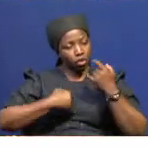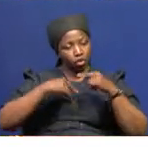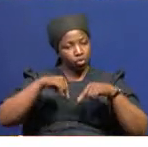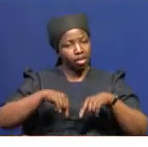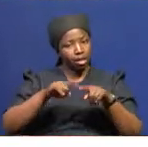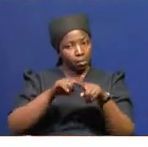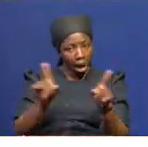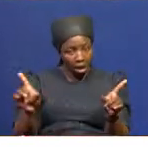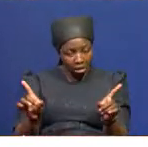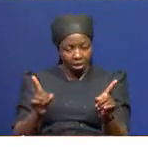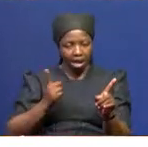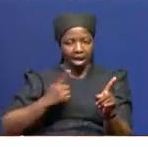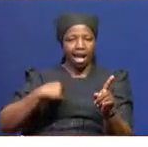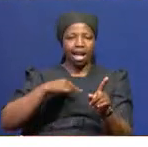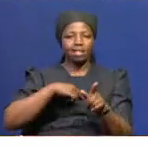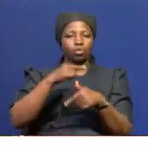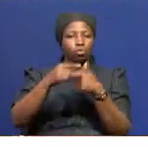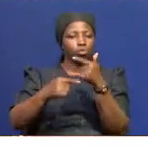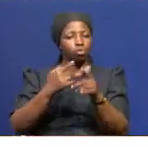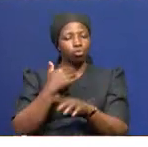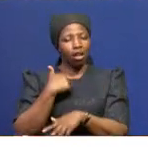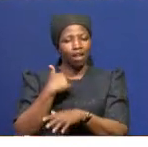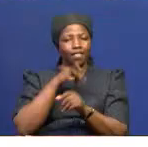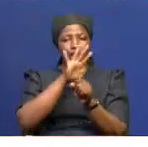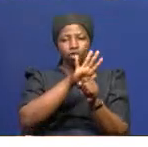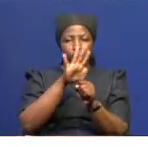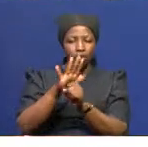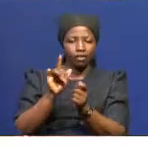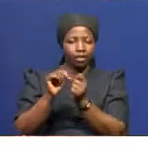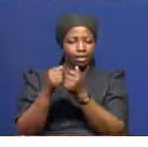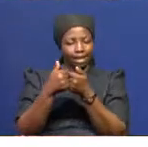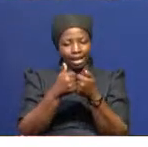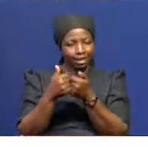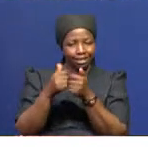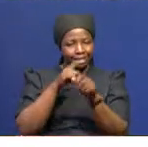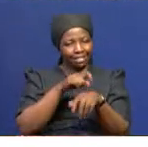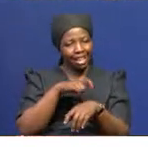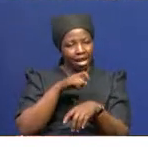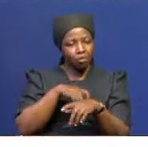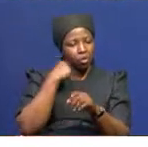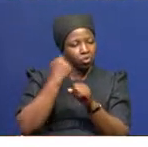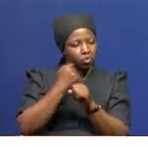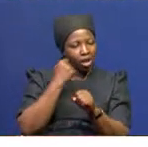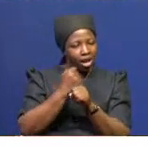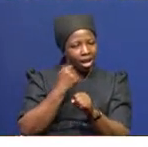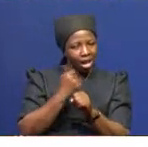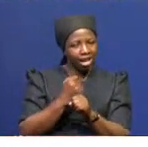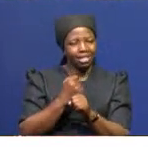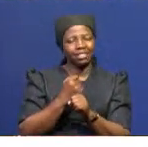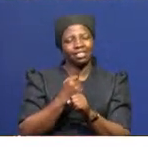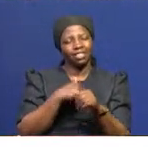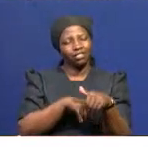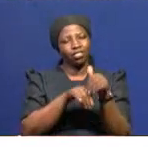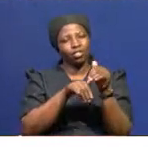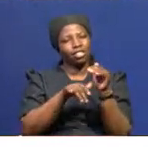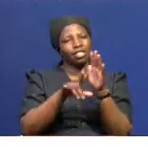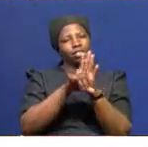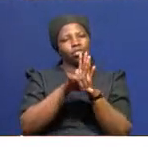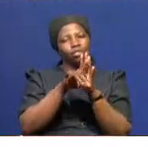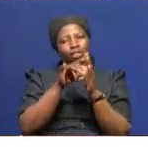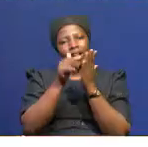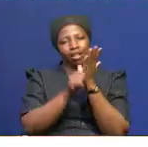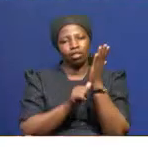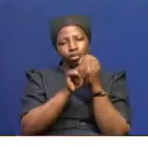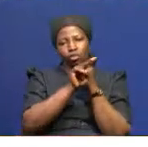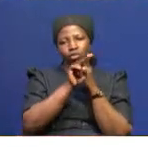Nevertheless, we continue to face immense challenges in our pursuit of ideals enshrined in Article 244 of our